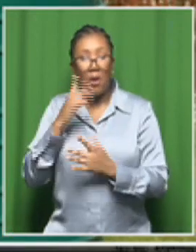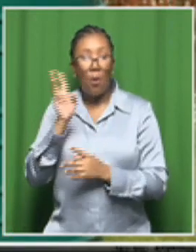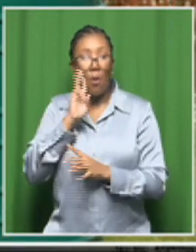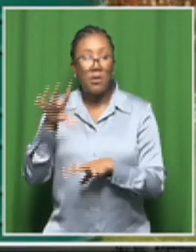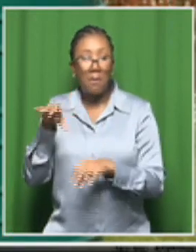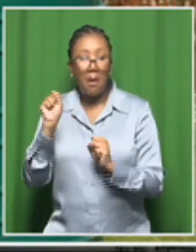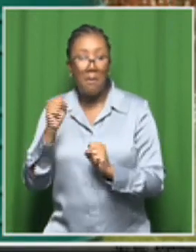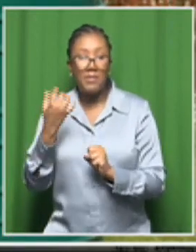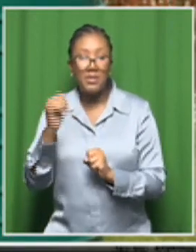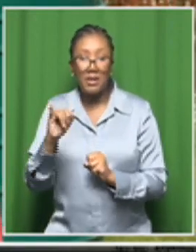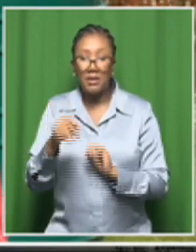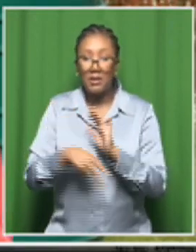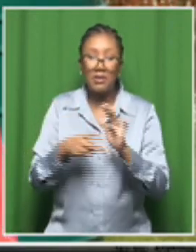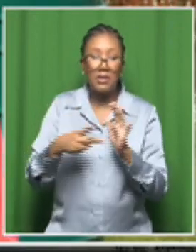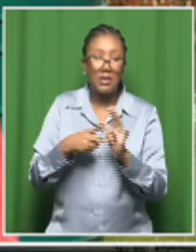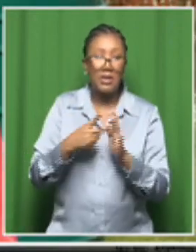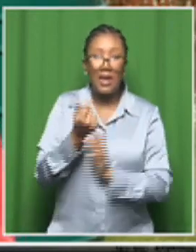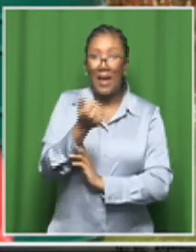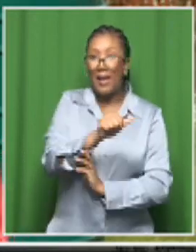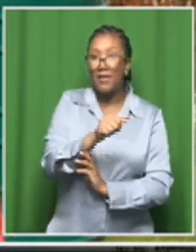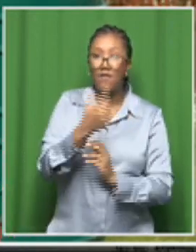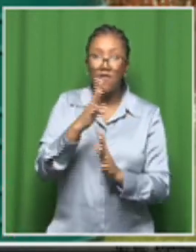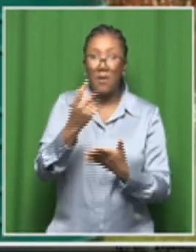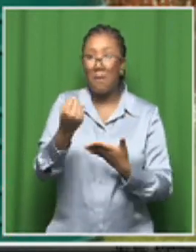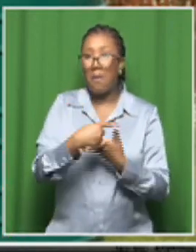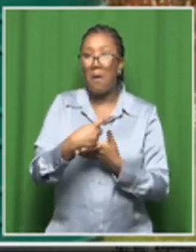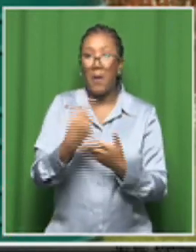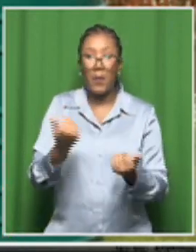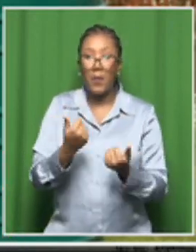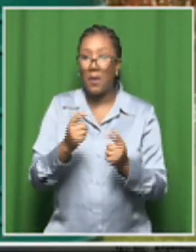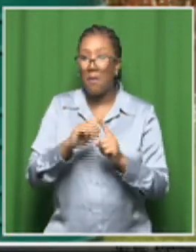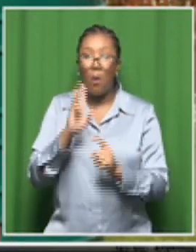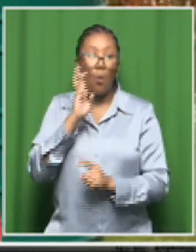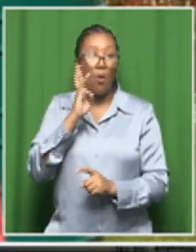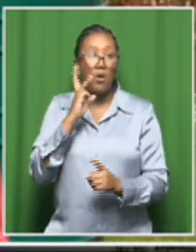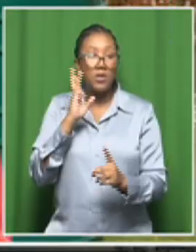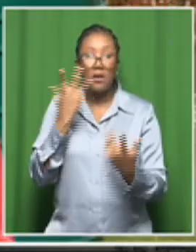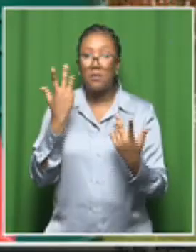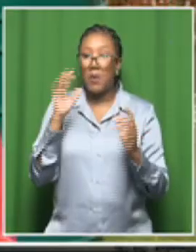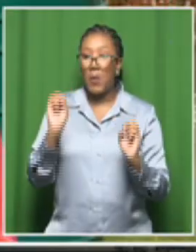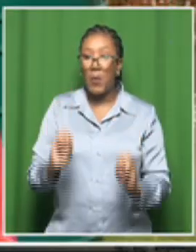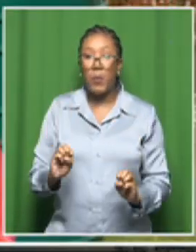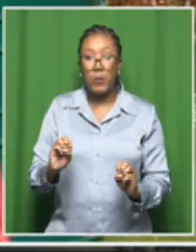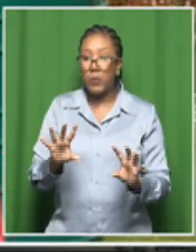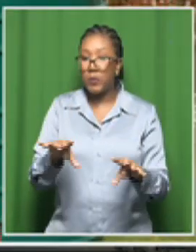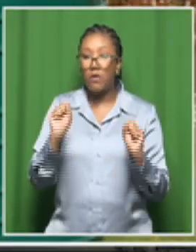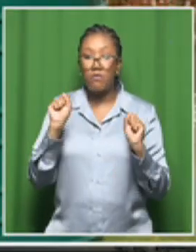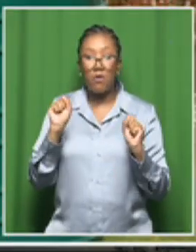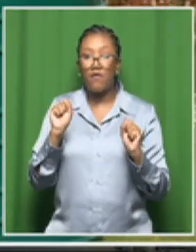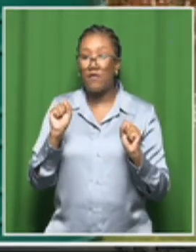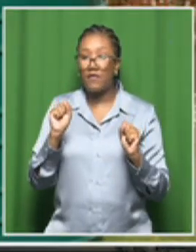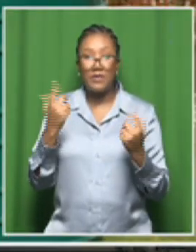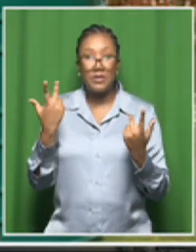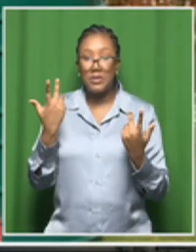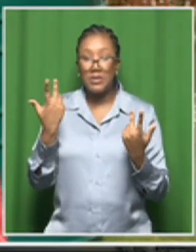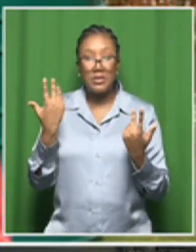Others, I saw a message from one of our viewers this morning saying they still don't have water. So what do you know at this